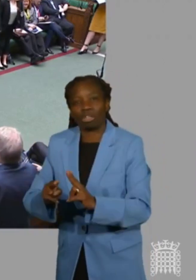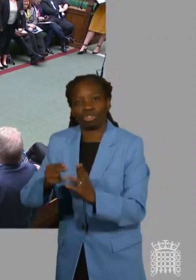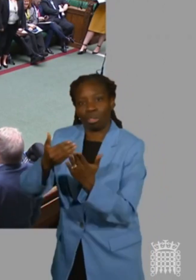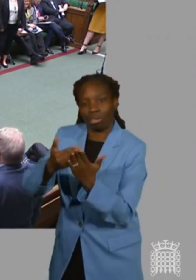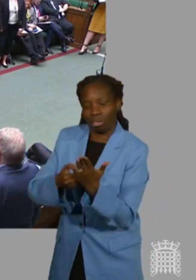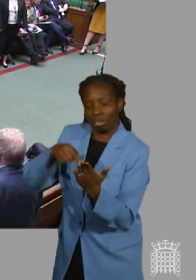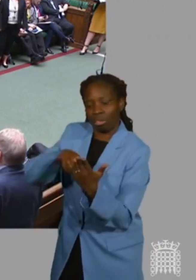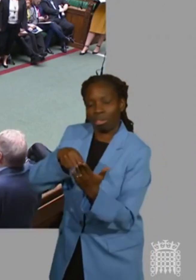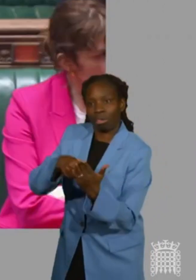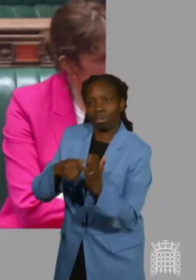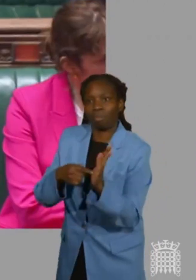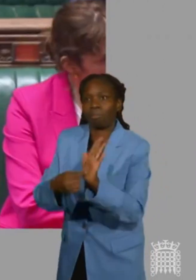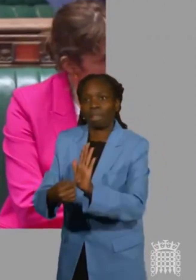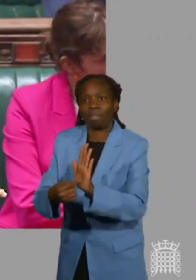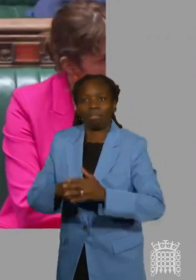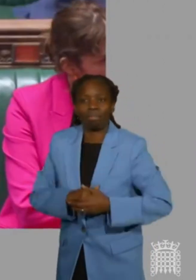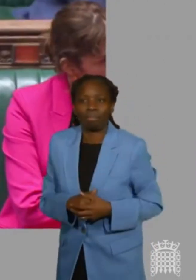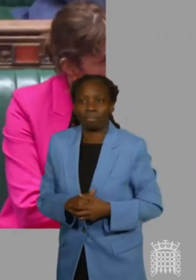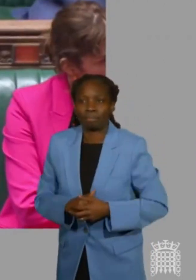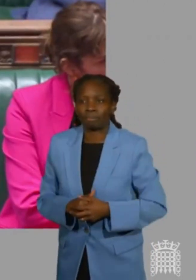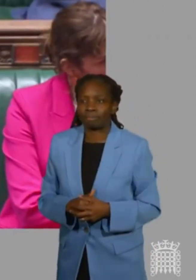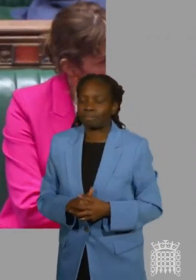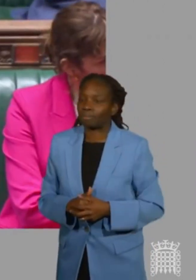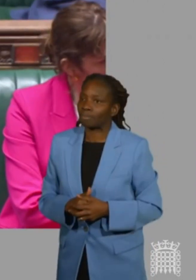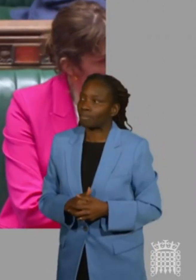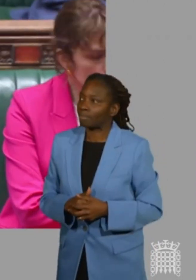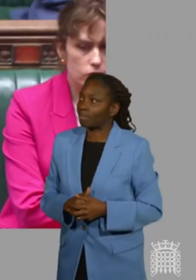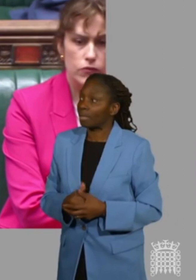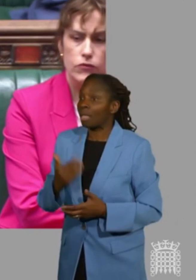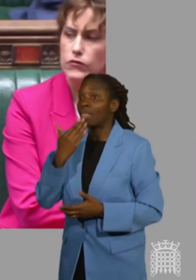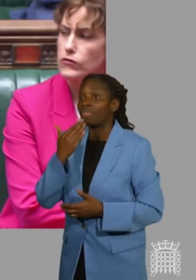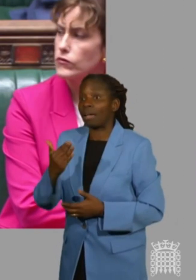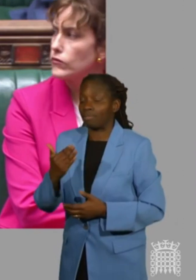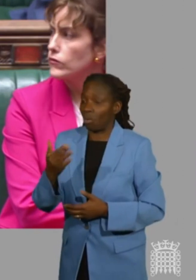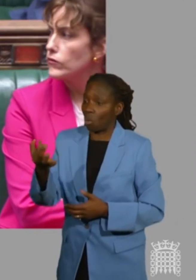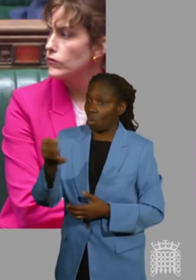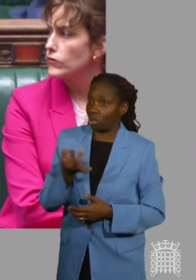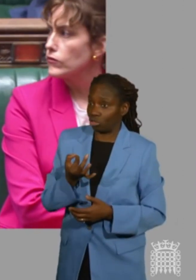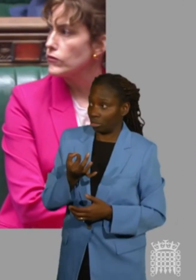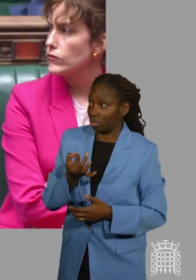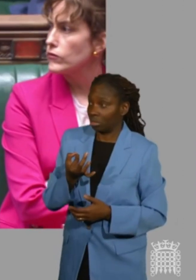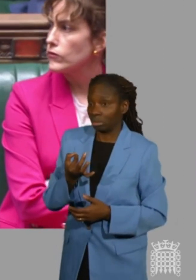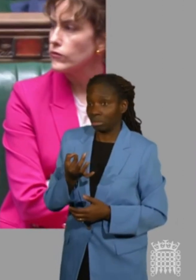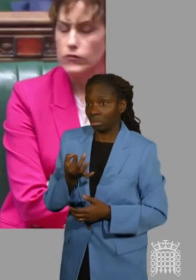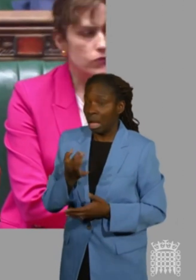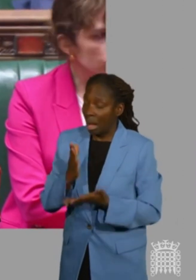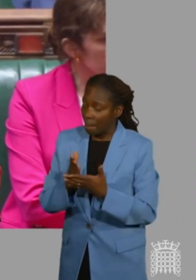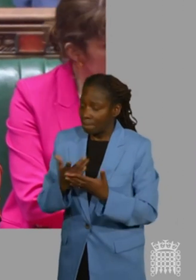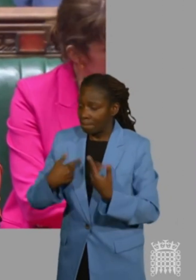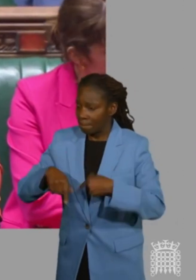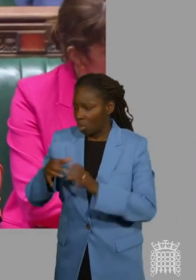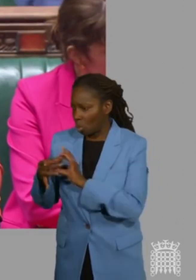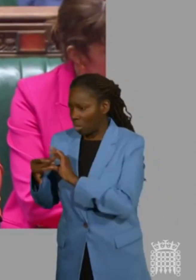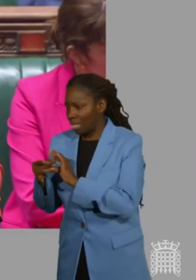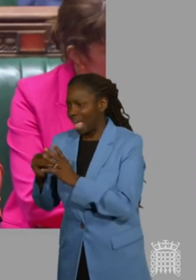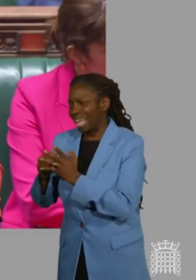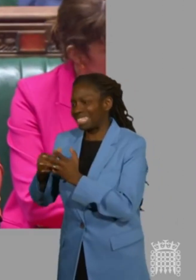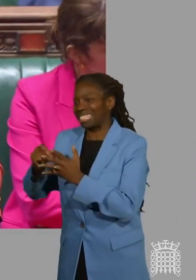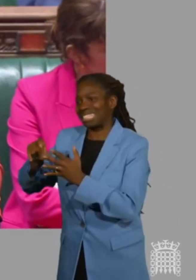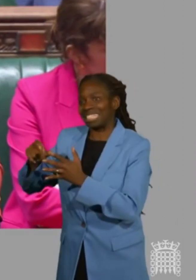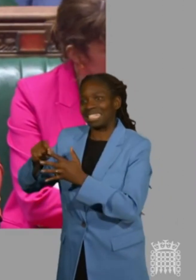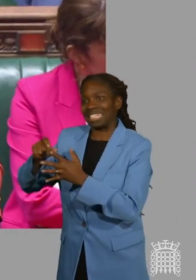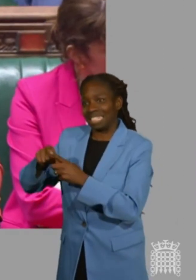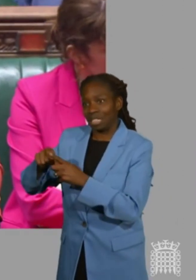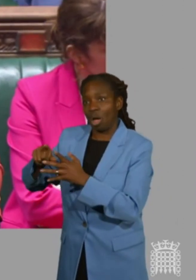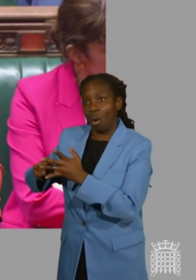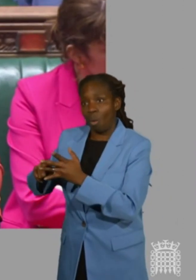I thank the honourable gentleman for his question. I am working very closely with FCDO on this issue. We are very concerned about the events that are